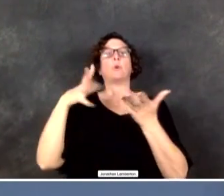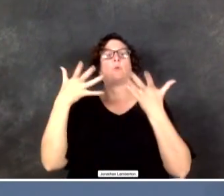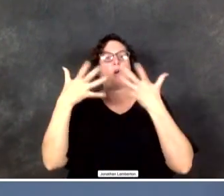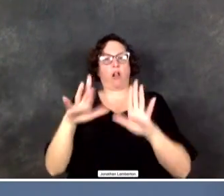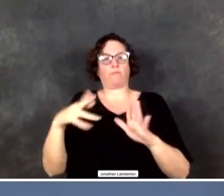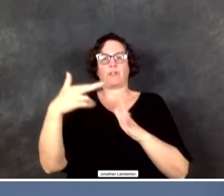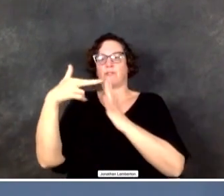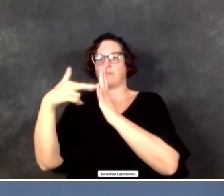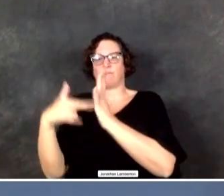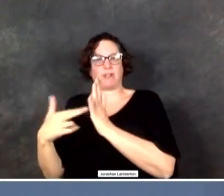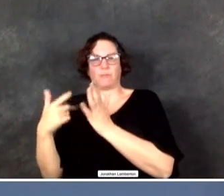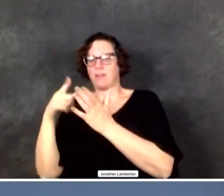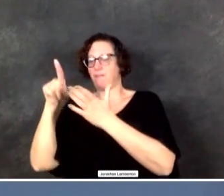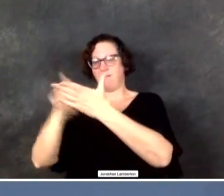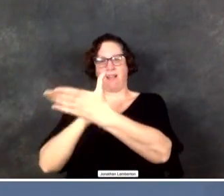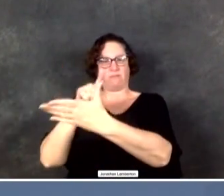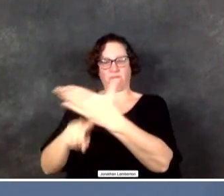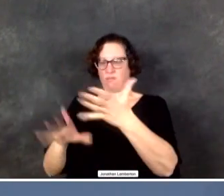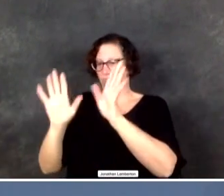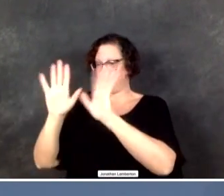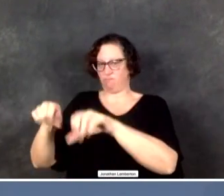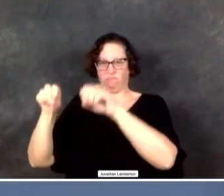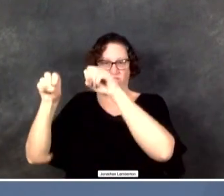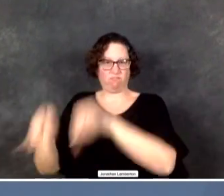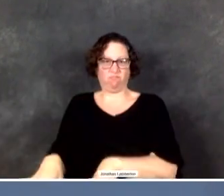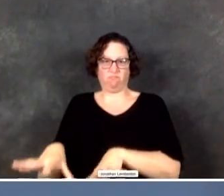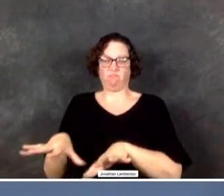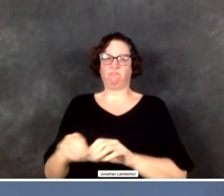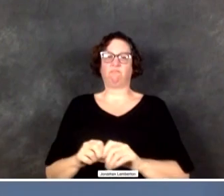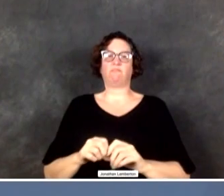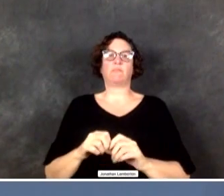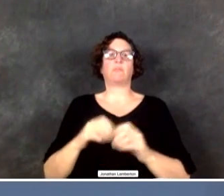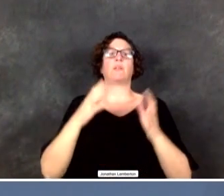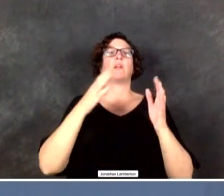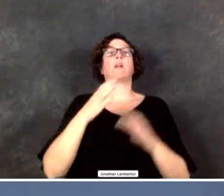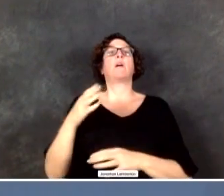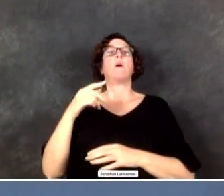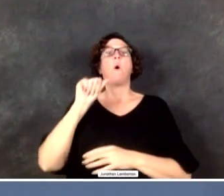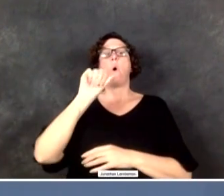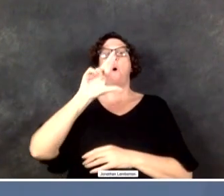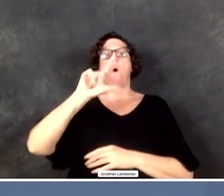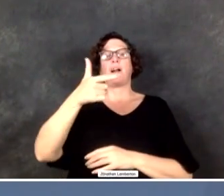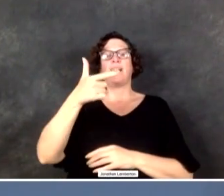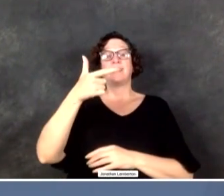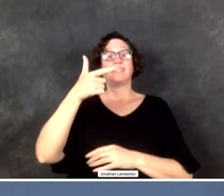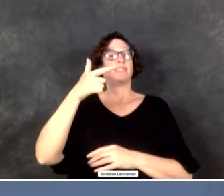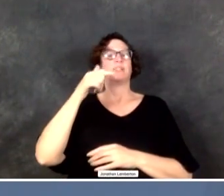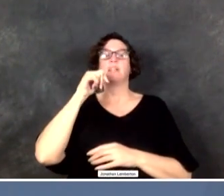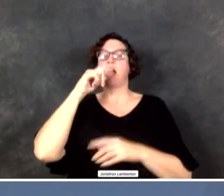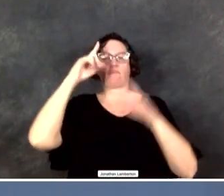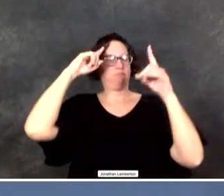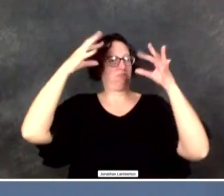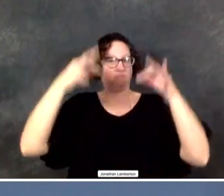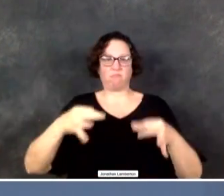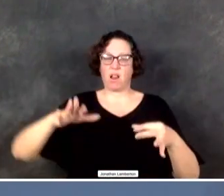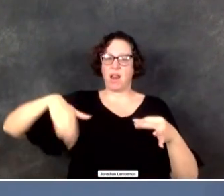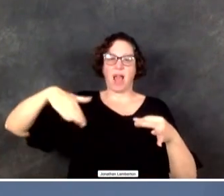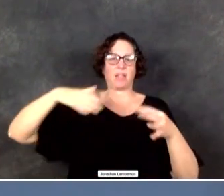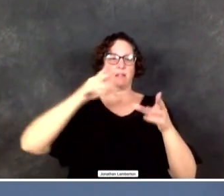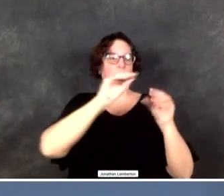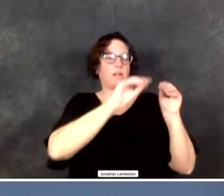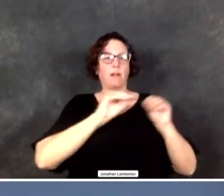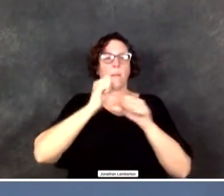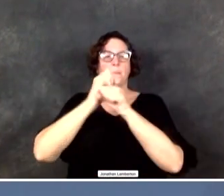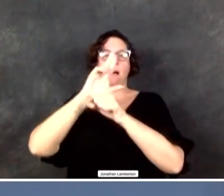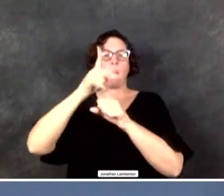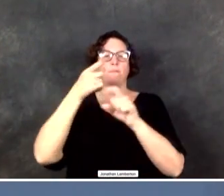yet made a decision on the regents administration for August. We suspect that they will take that up in a matter of weeks.